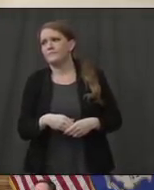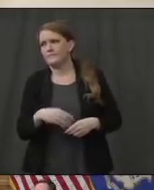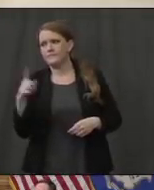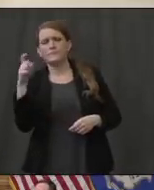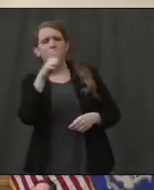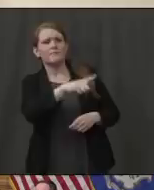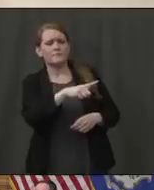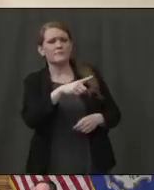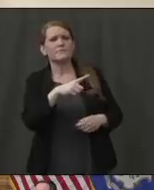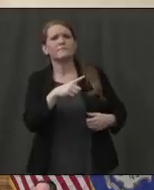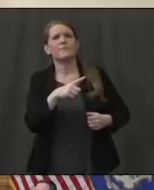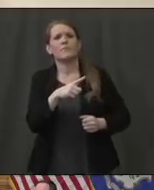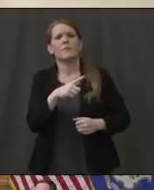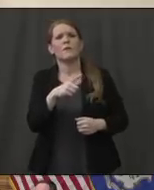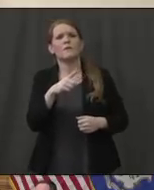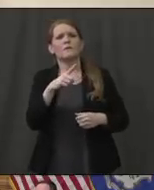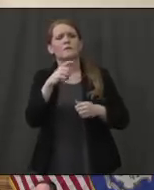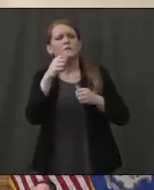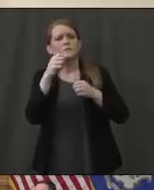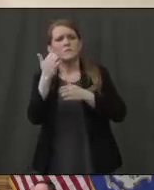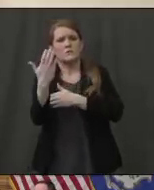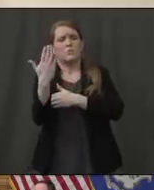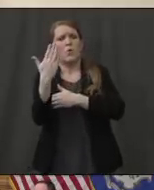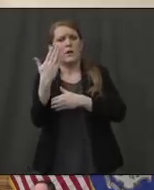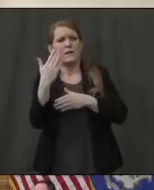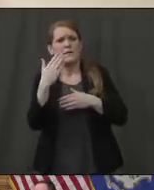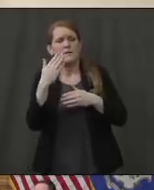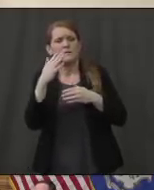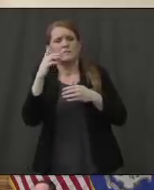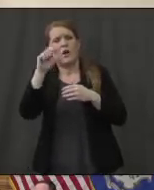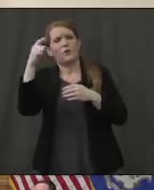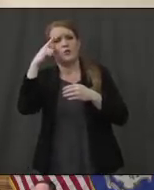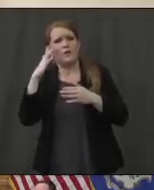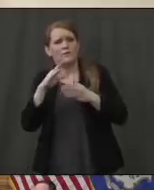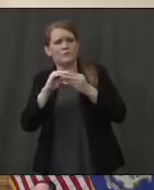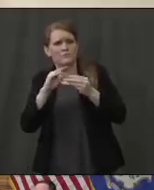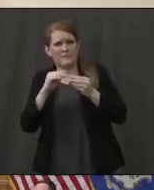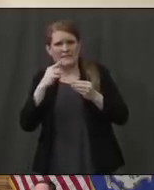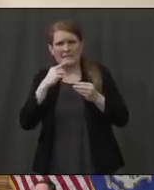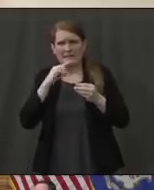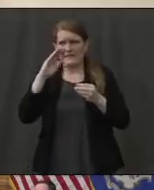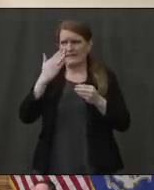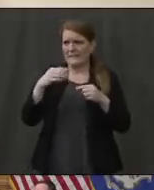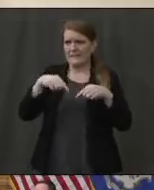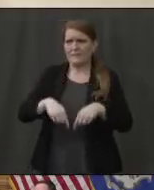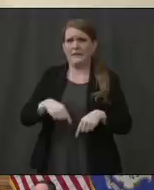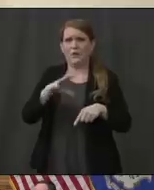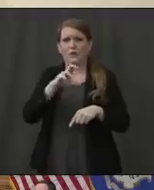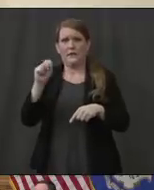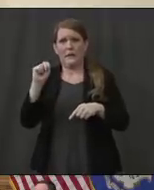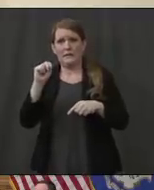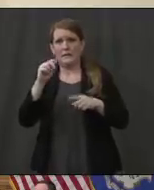being a problem. Are you able to confirm that he said that, and do you agree with his assessment? Have things here in the state improved?